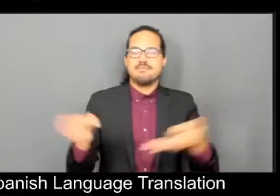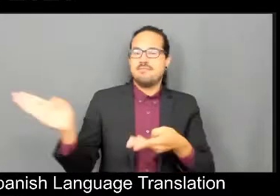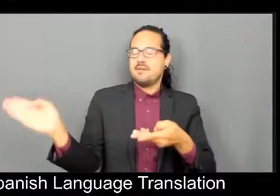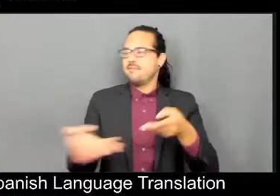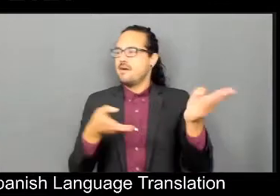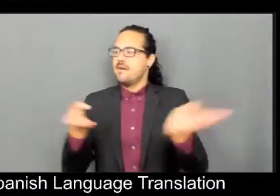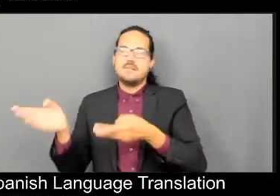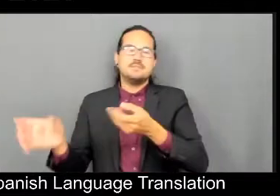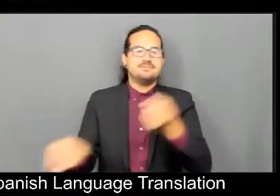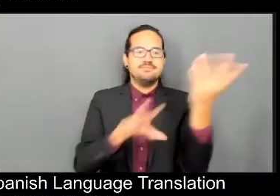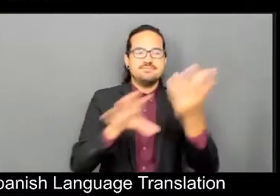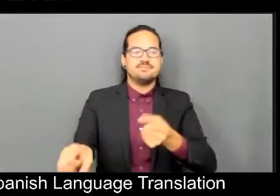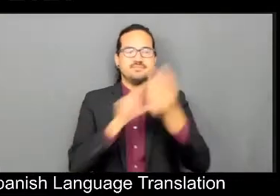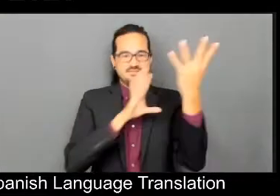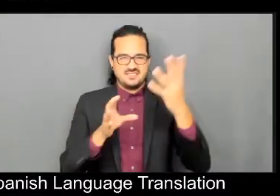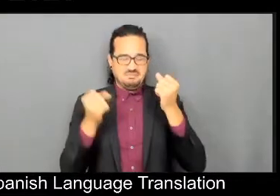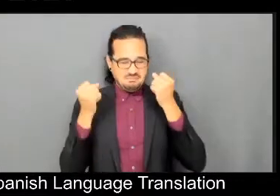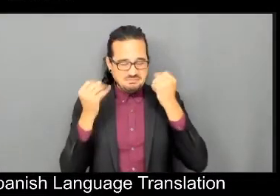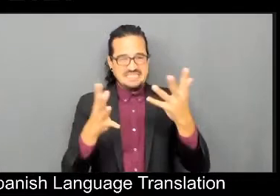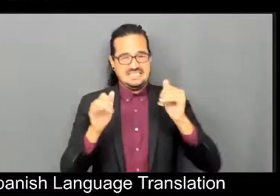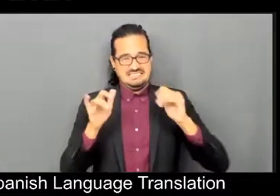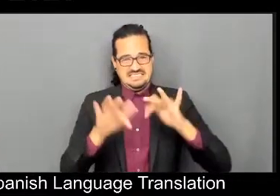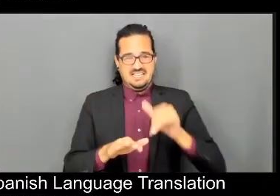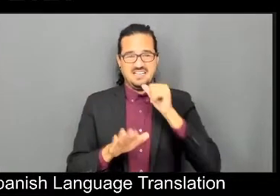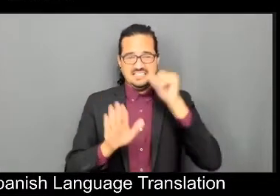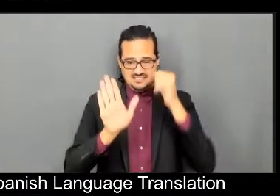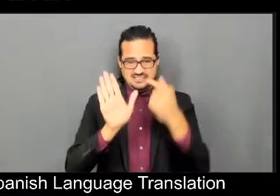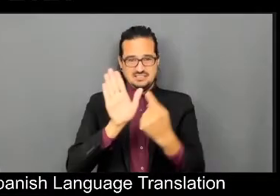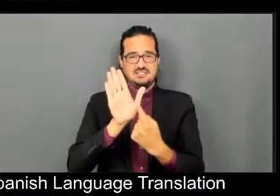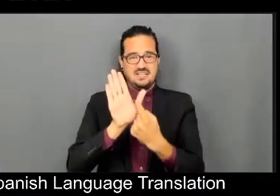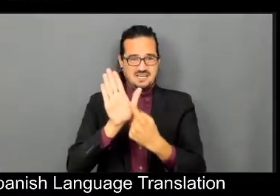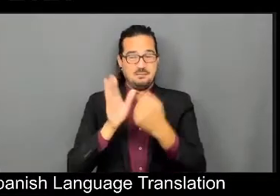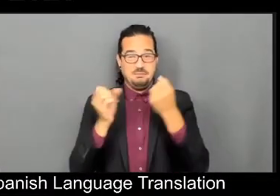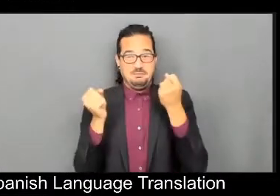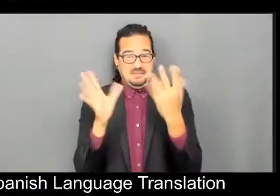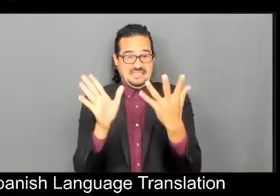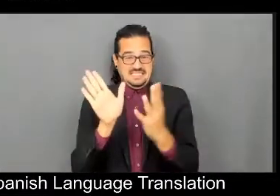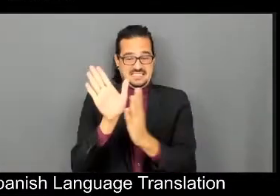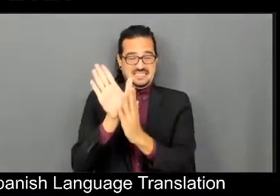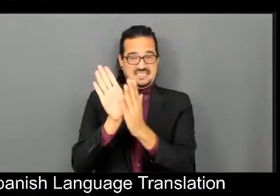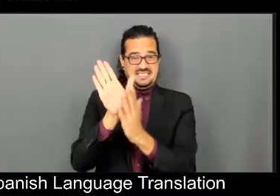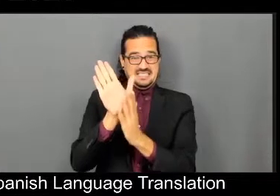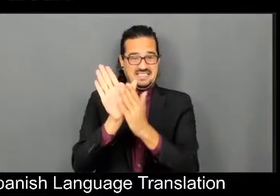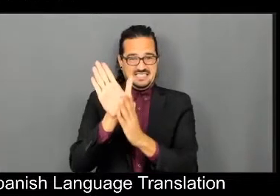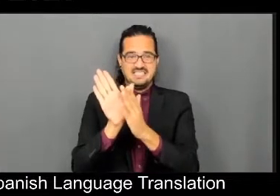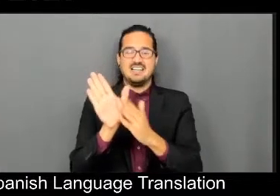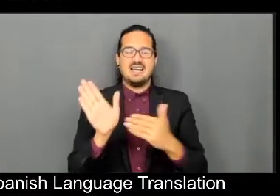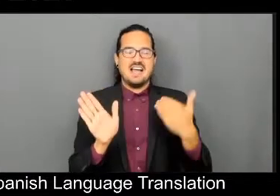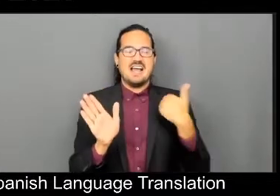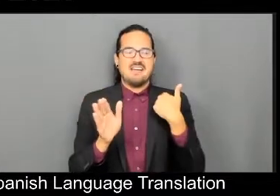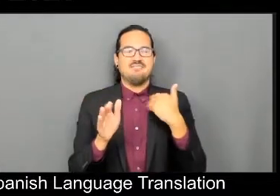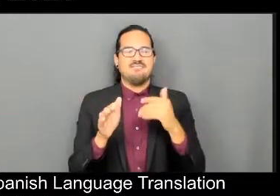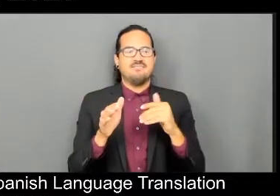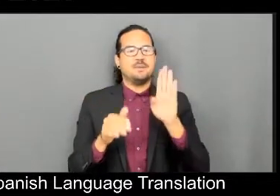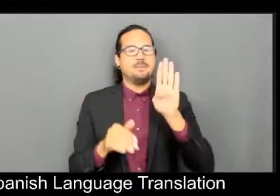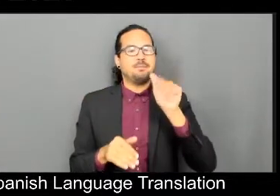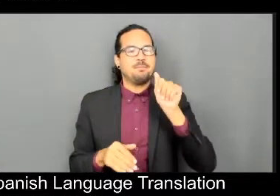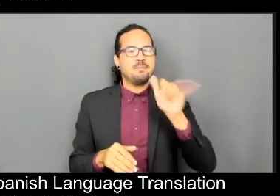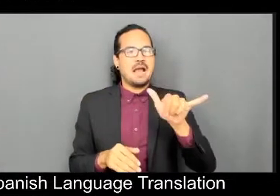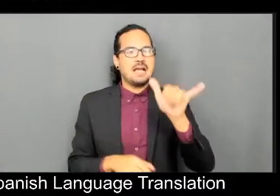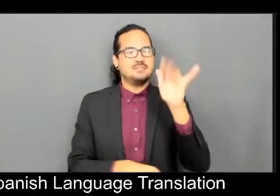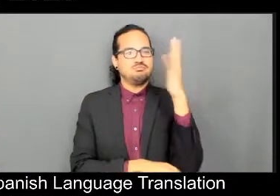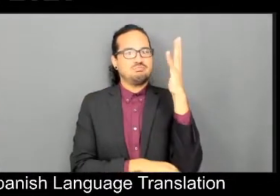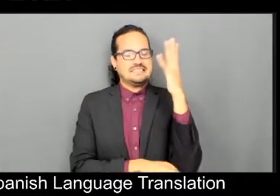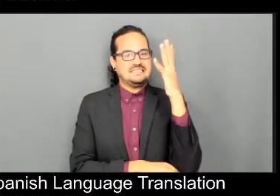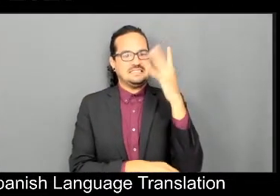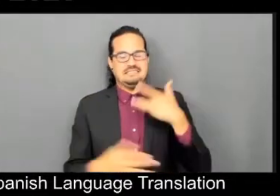The large area there with a lot of bay trees in there that we're having to deal with to get the depth of